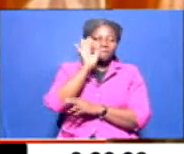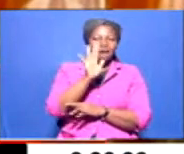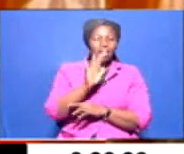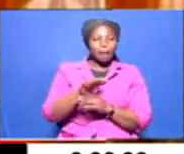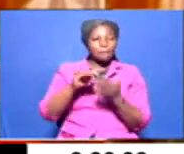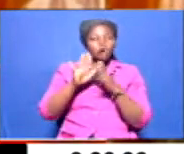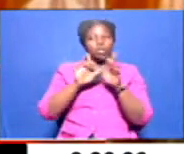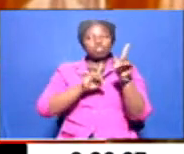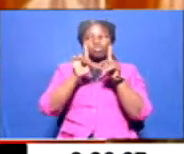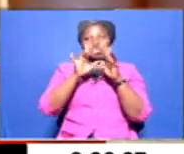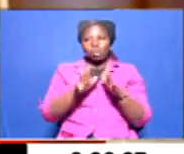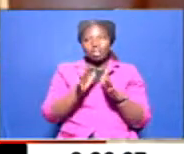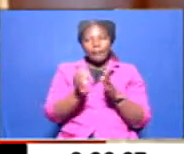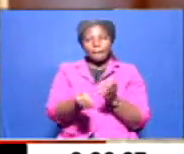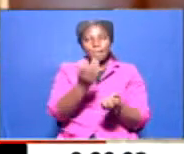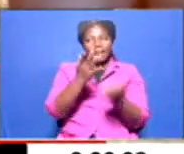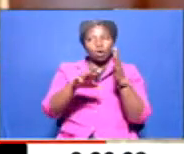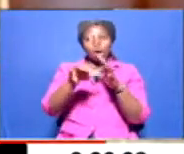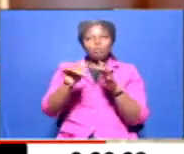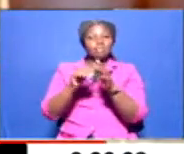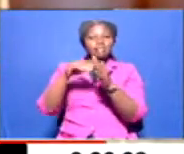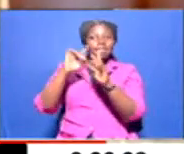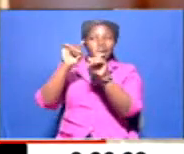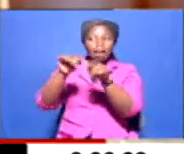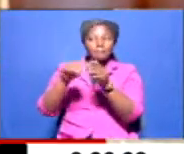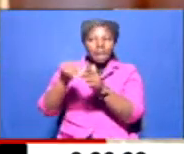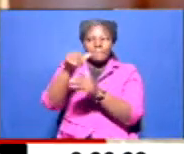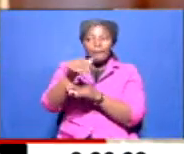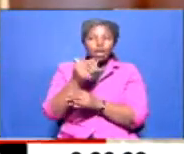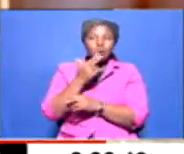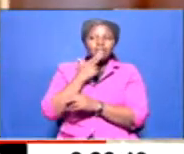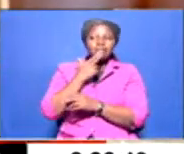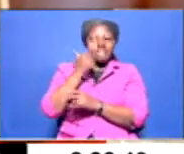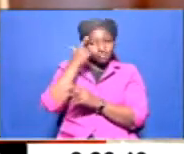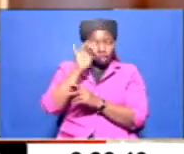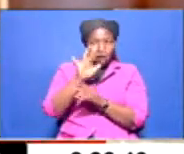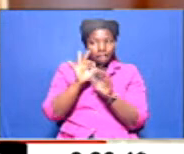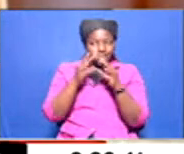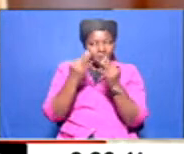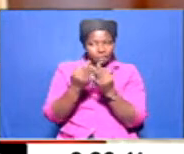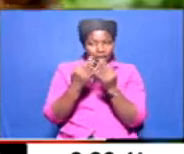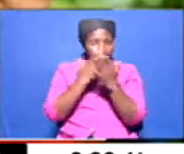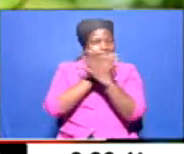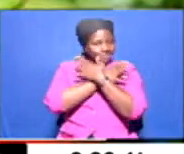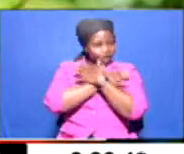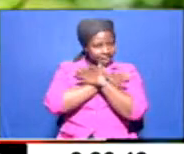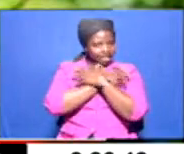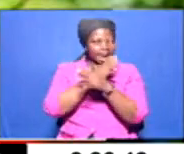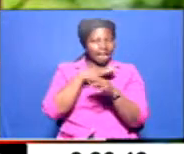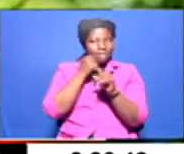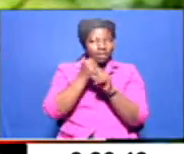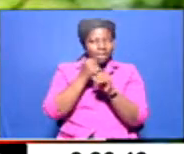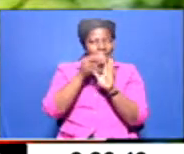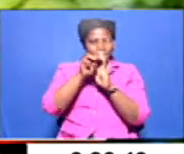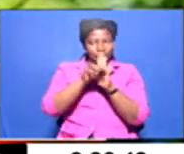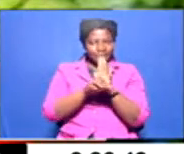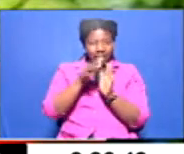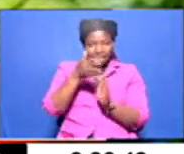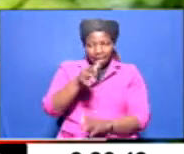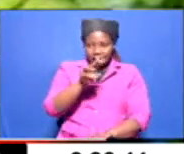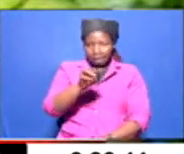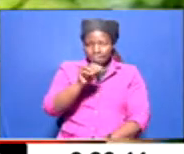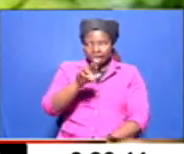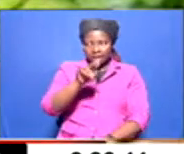County would shop for honey for their families, friends and colleagues. Hapa Marigat pia tuko na asali